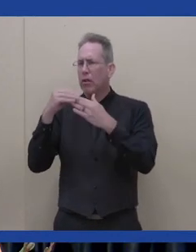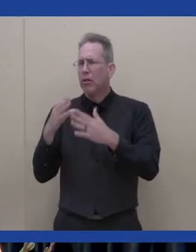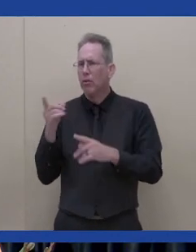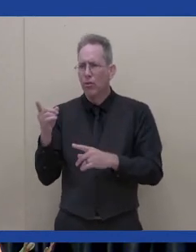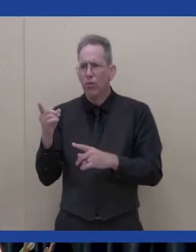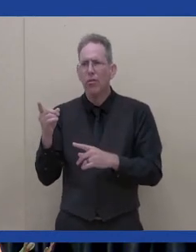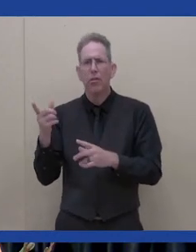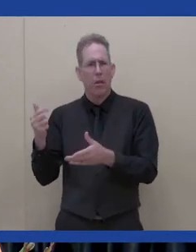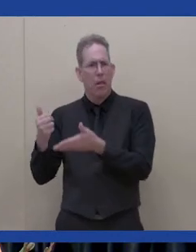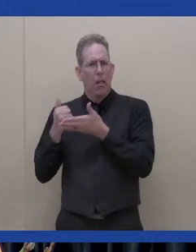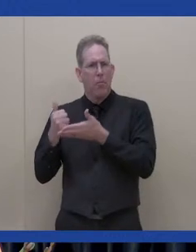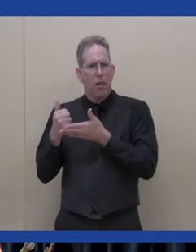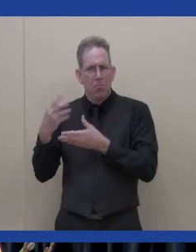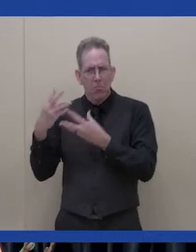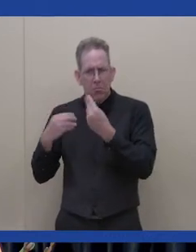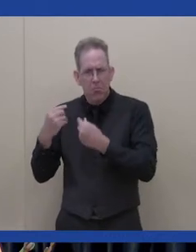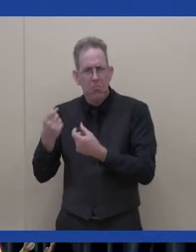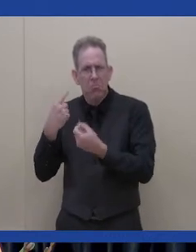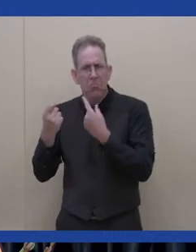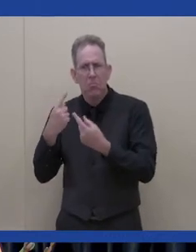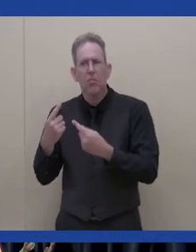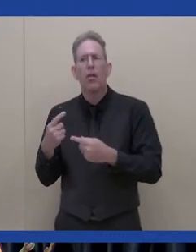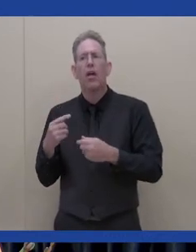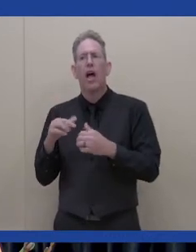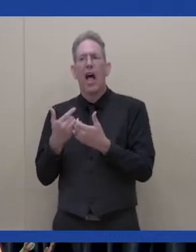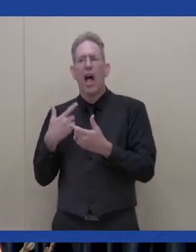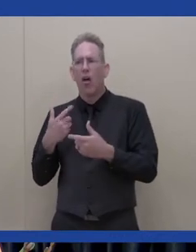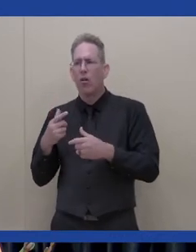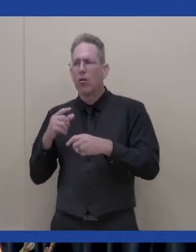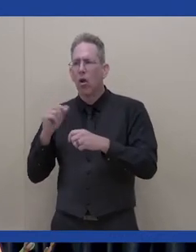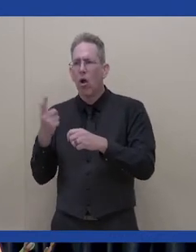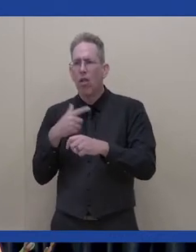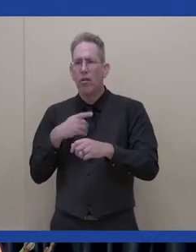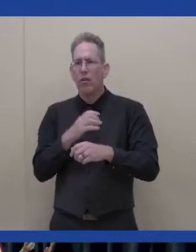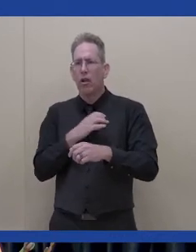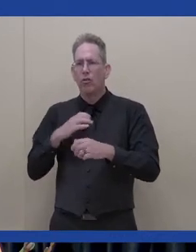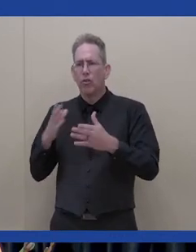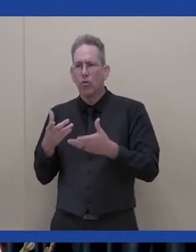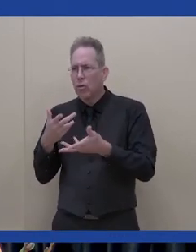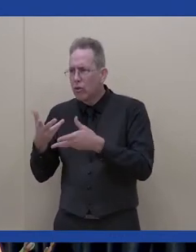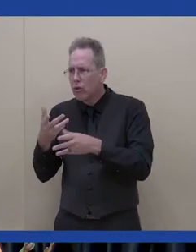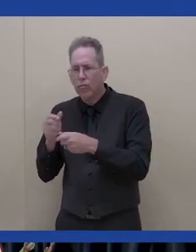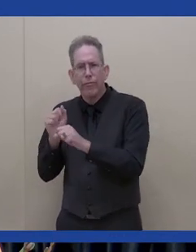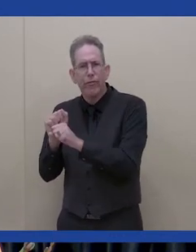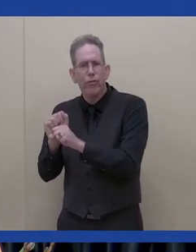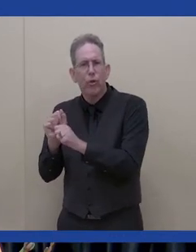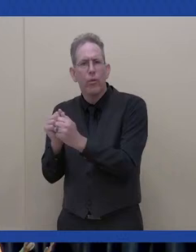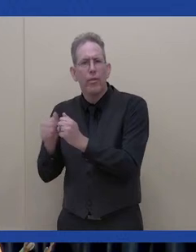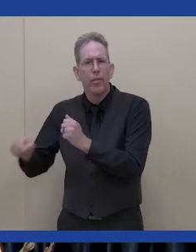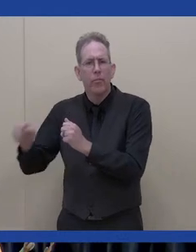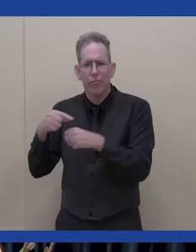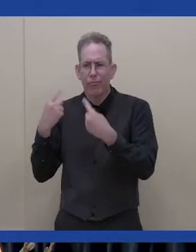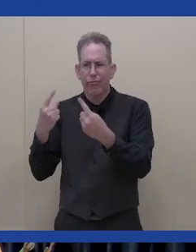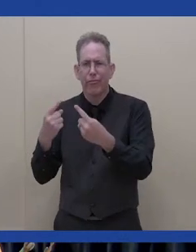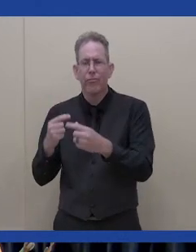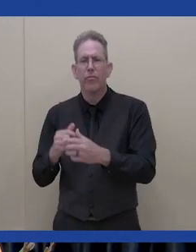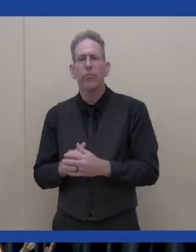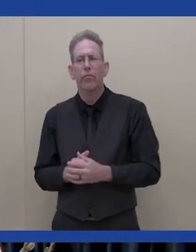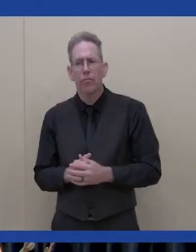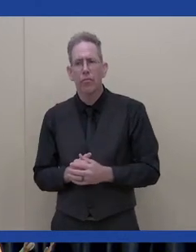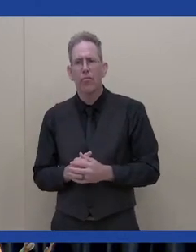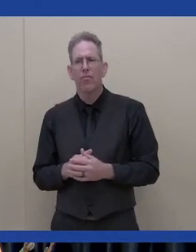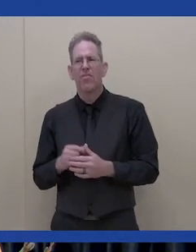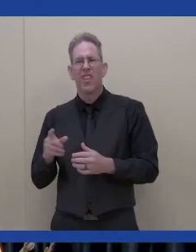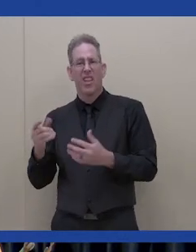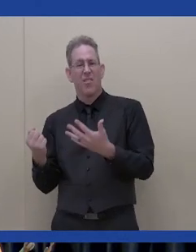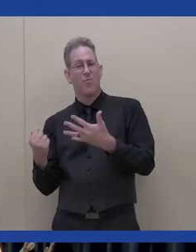last year's nomination that we are all on this council serving our city that we love so much, and that is our primary duty